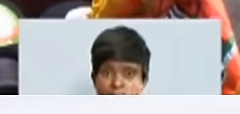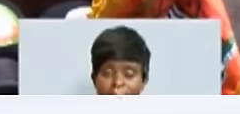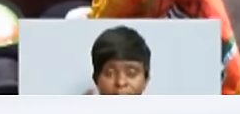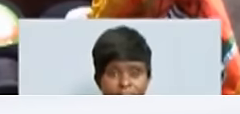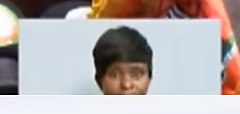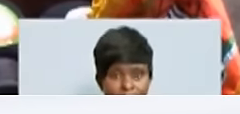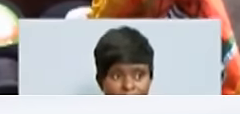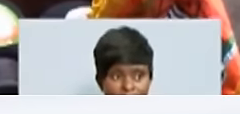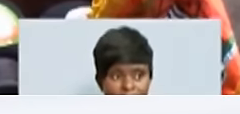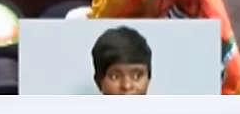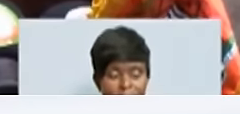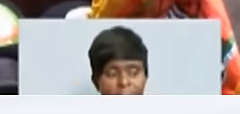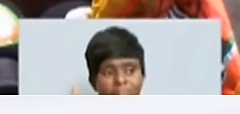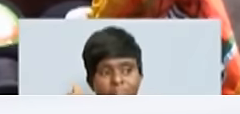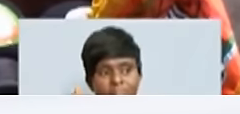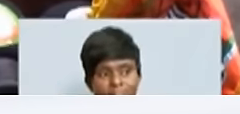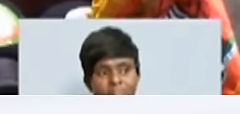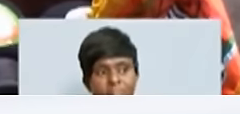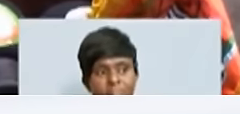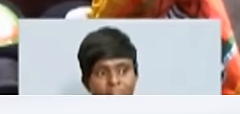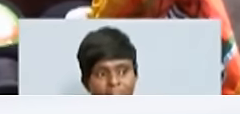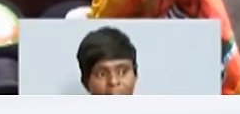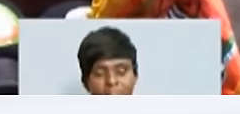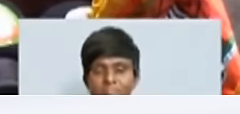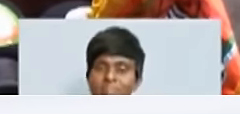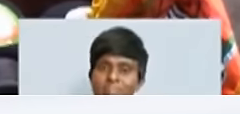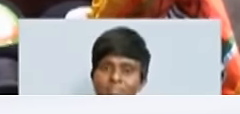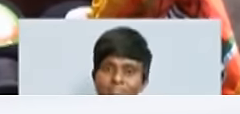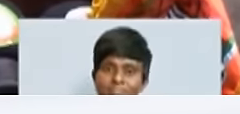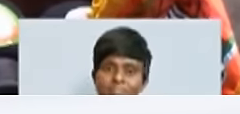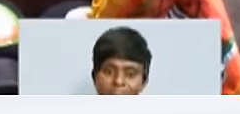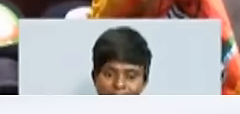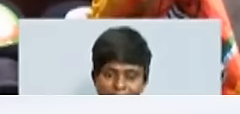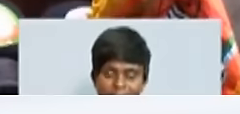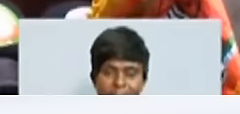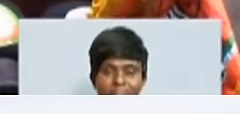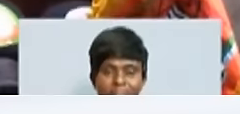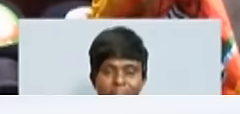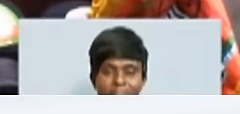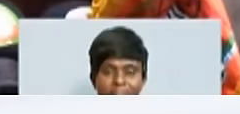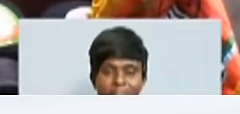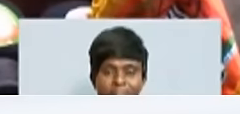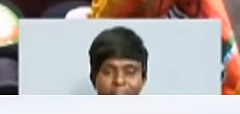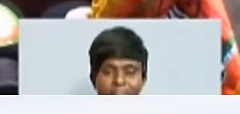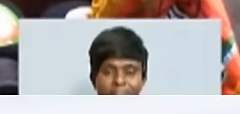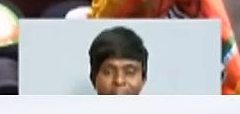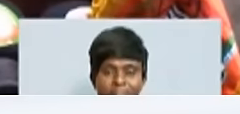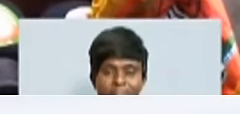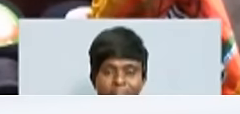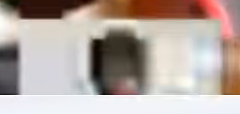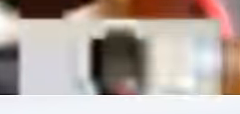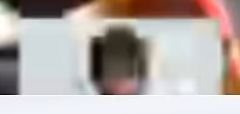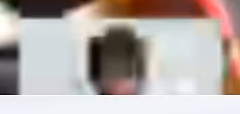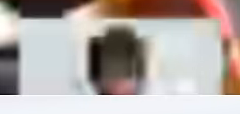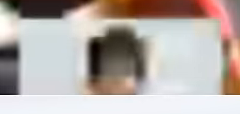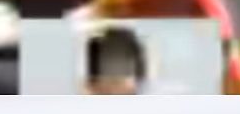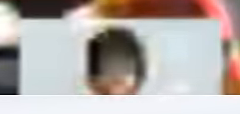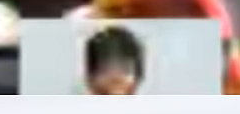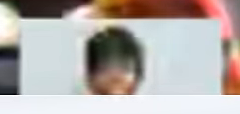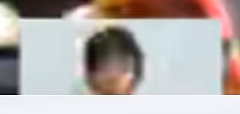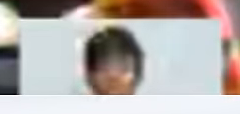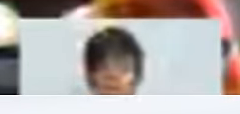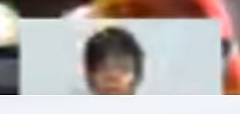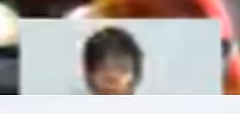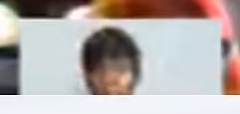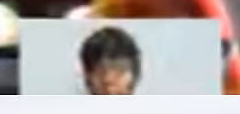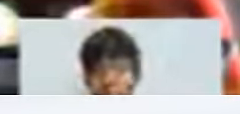machines, toolboxes, welding machines, catering equipment. This is practical.